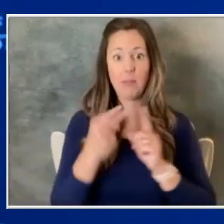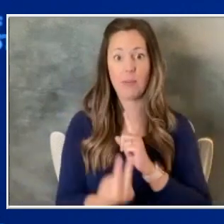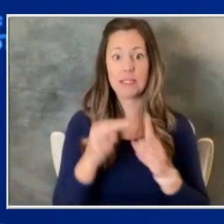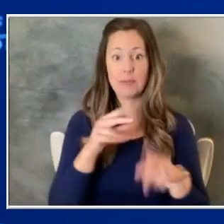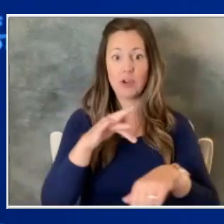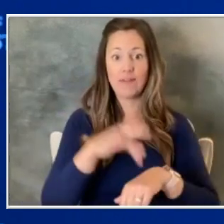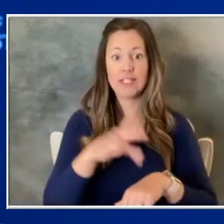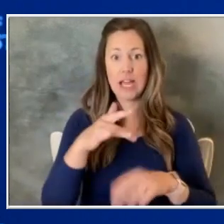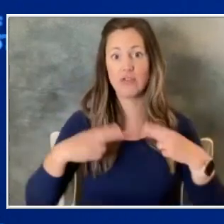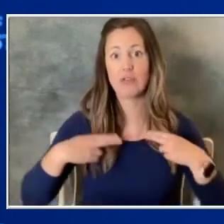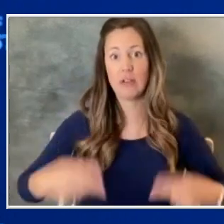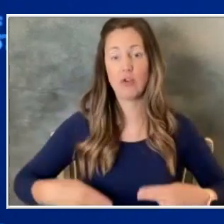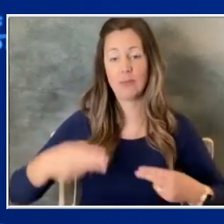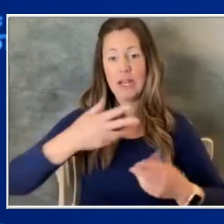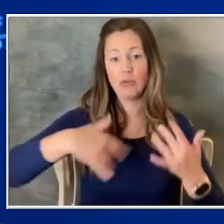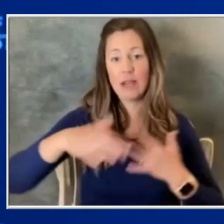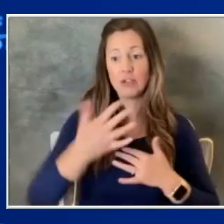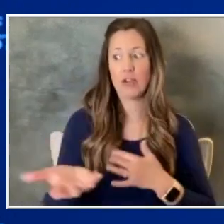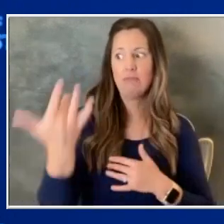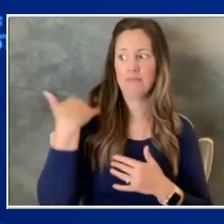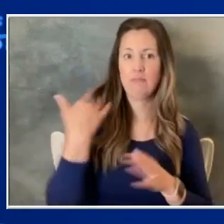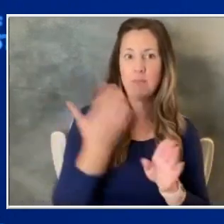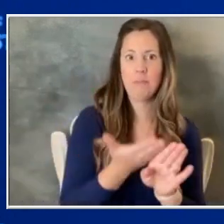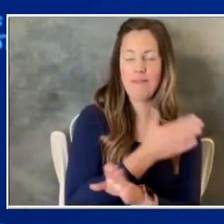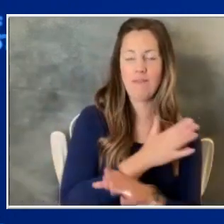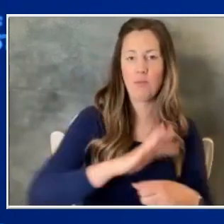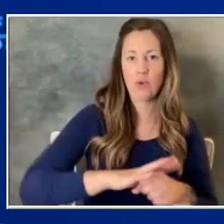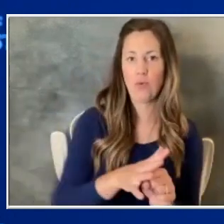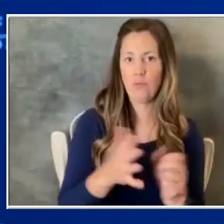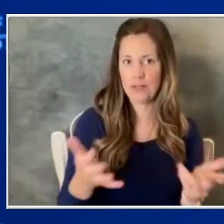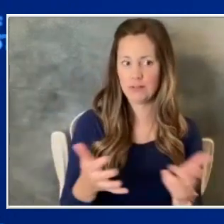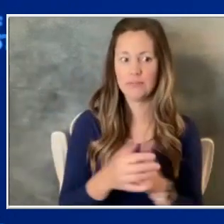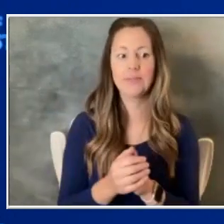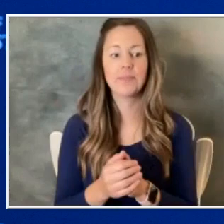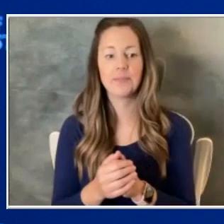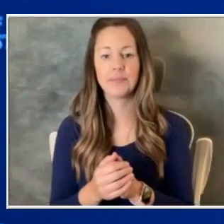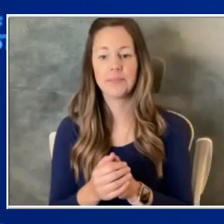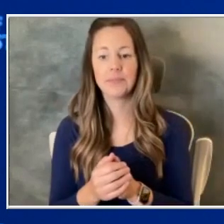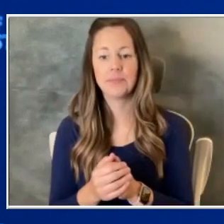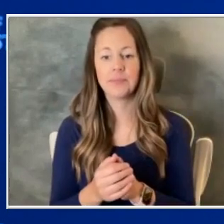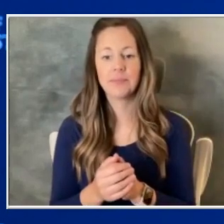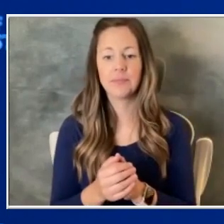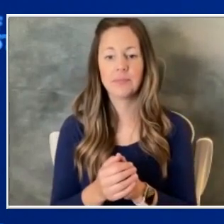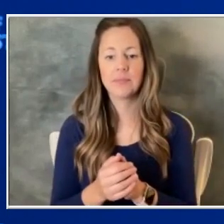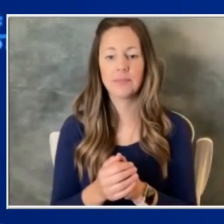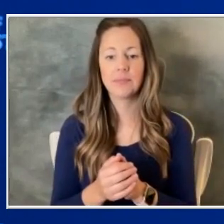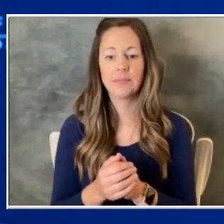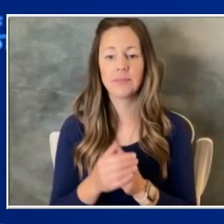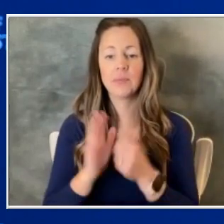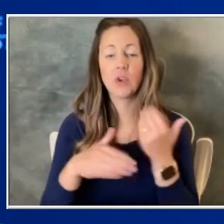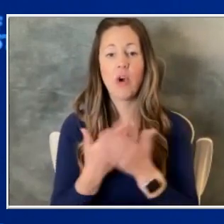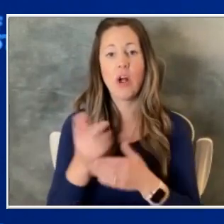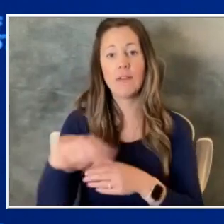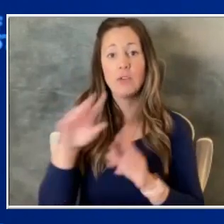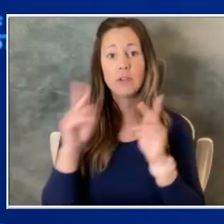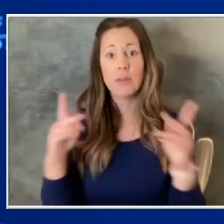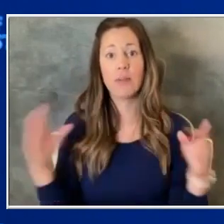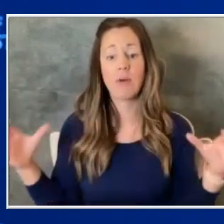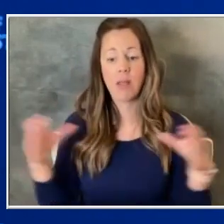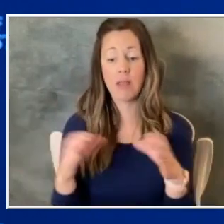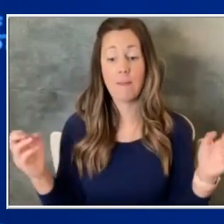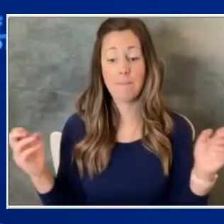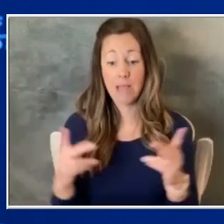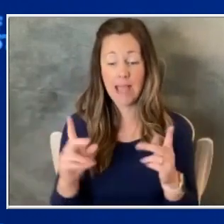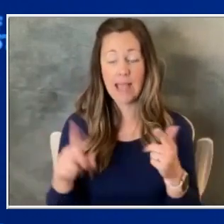human interaction back then. What they did is they got those people back together and they compared now new perceptions